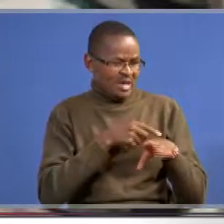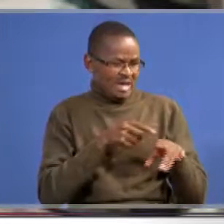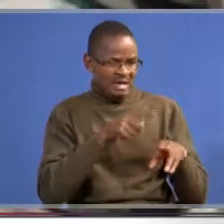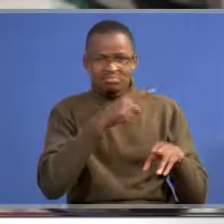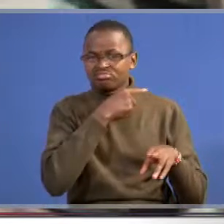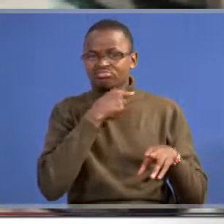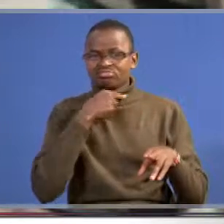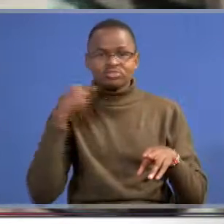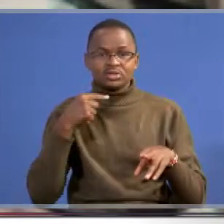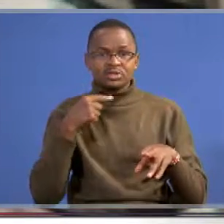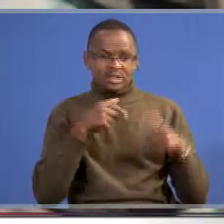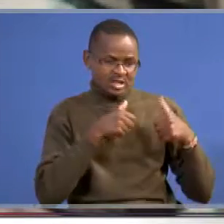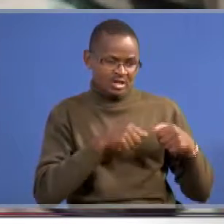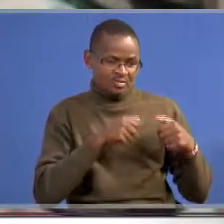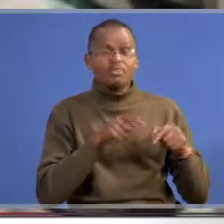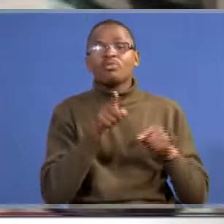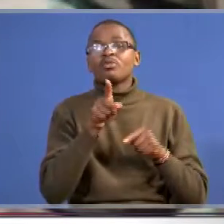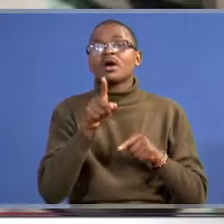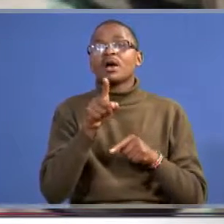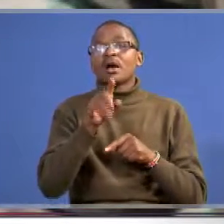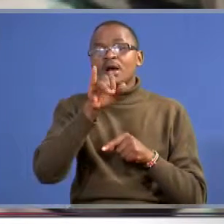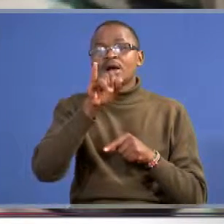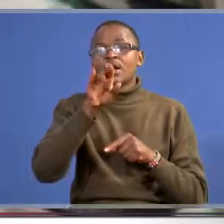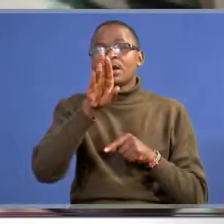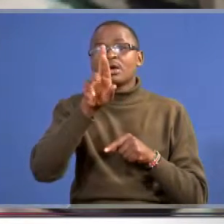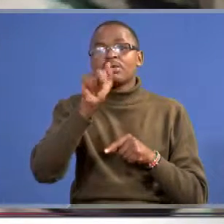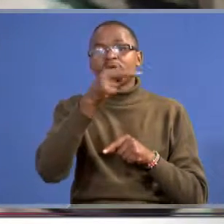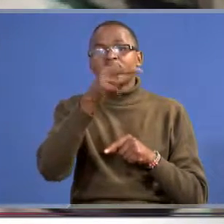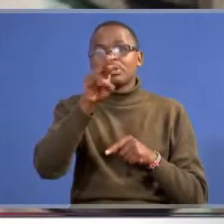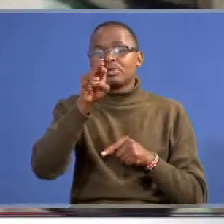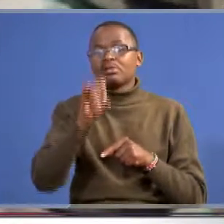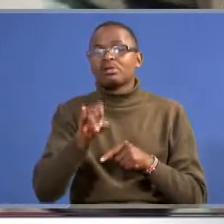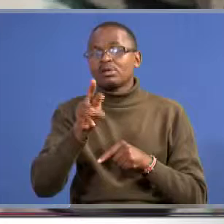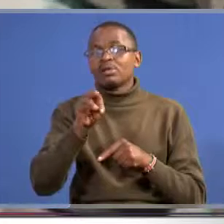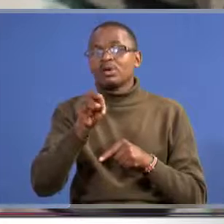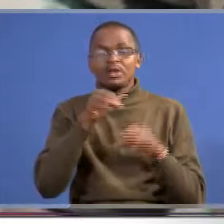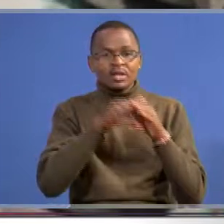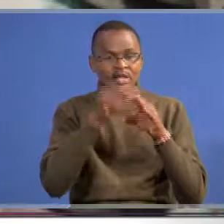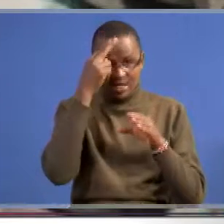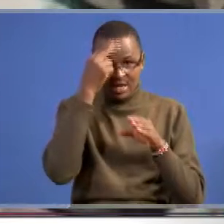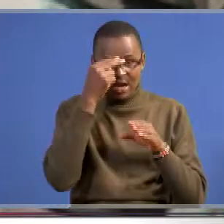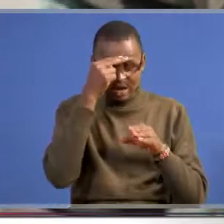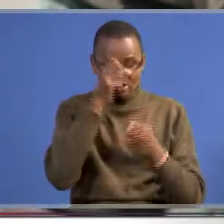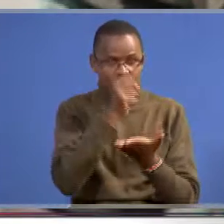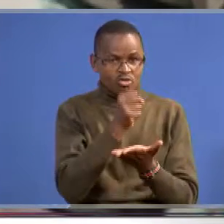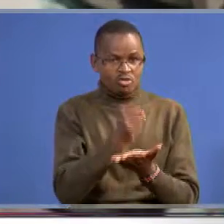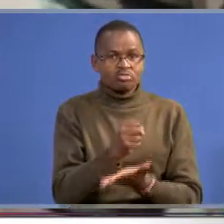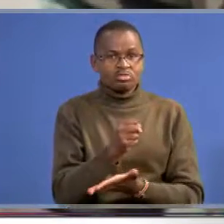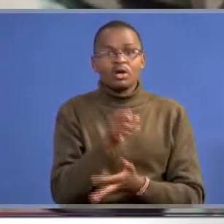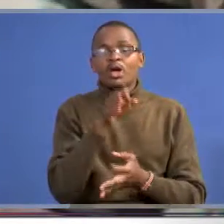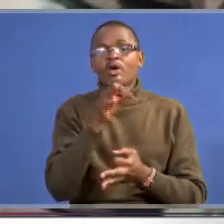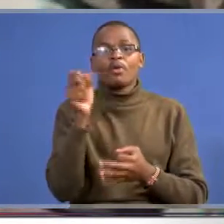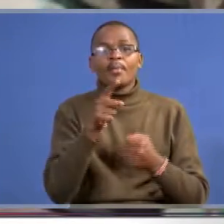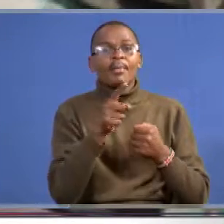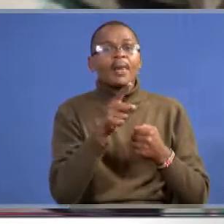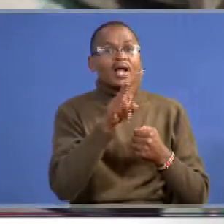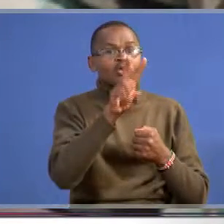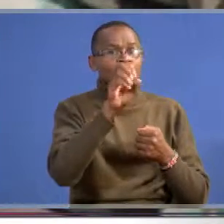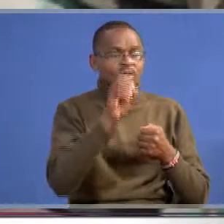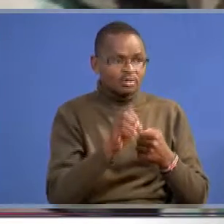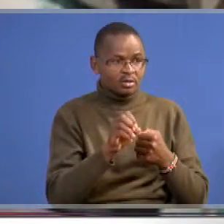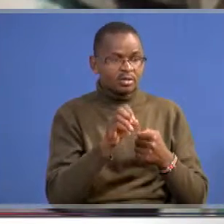her boyfriend, Roy Ibrahim, at Nkorinkori area in Narok South Sub-County on